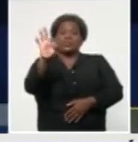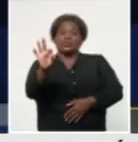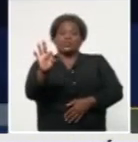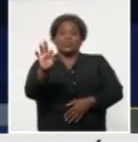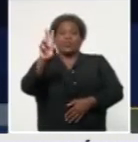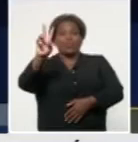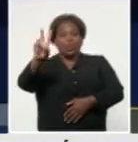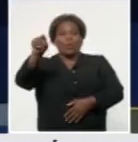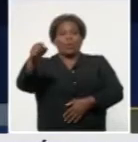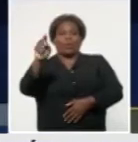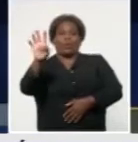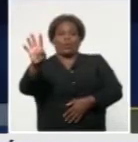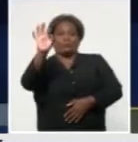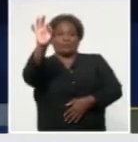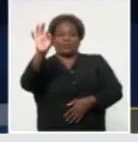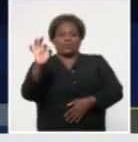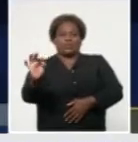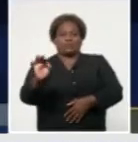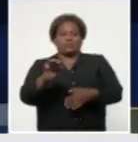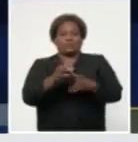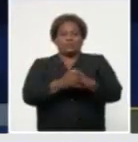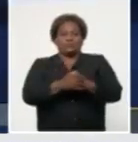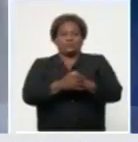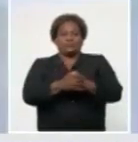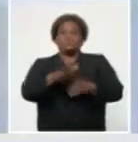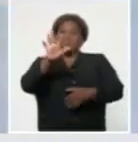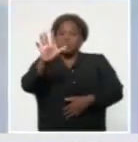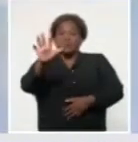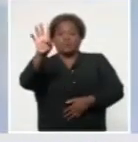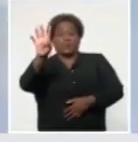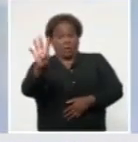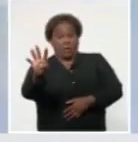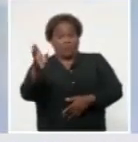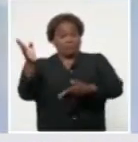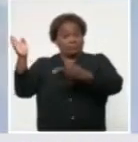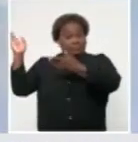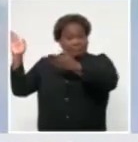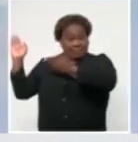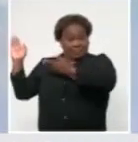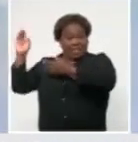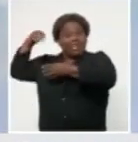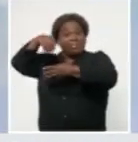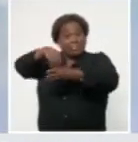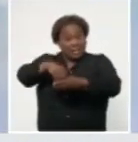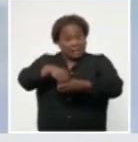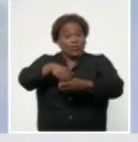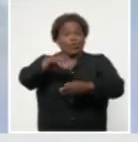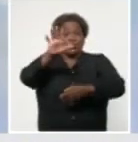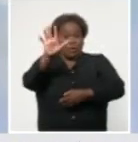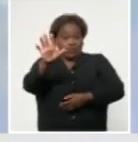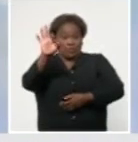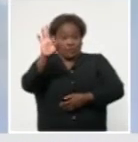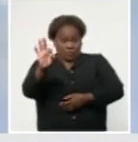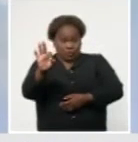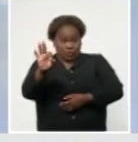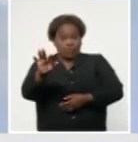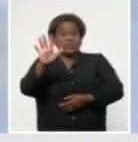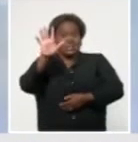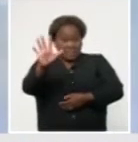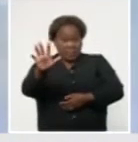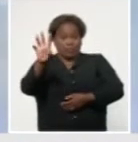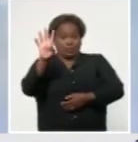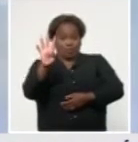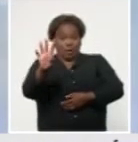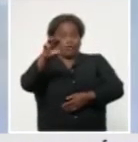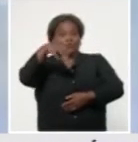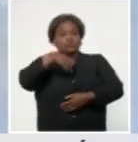93.1% have a stable clinical evolution. We have 4 patients listed in